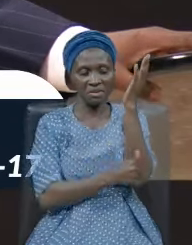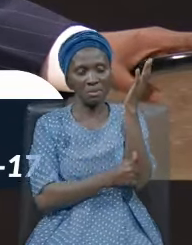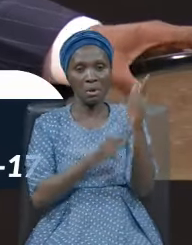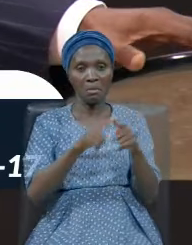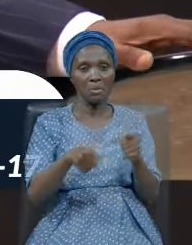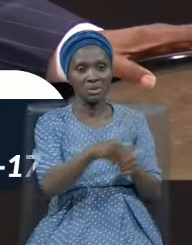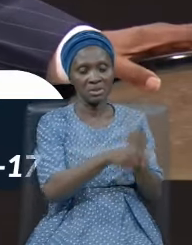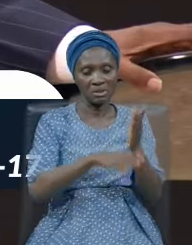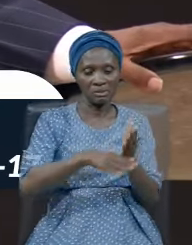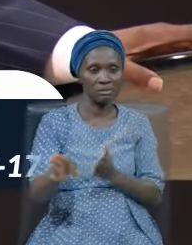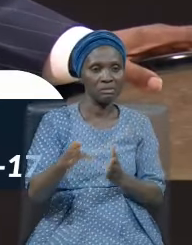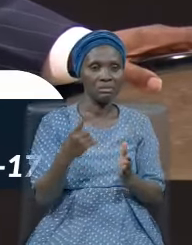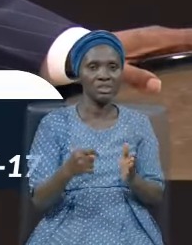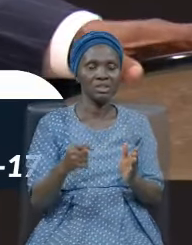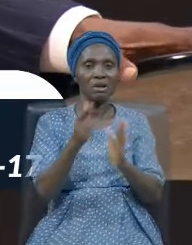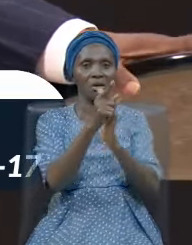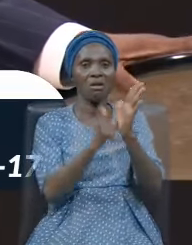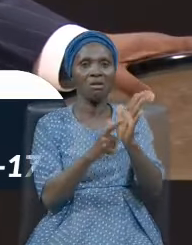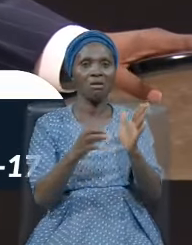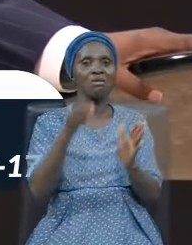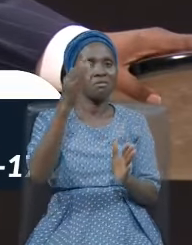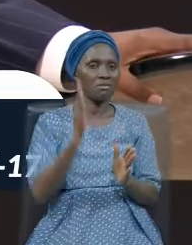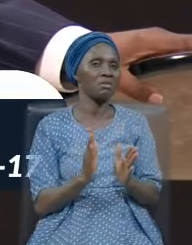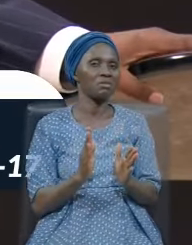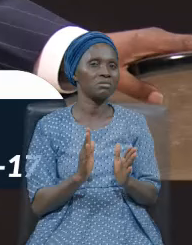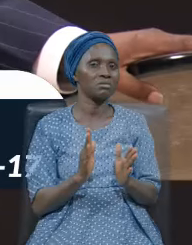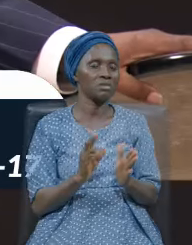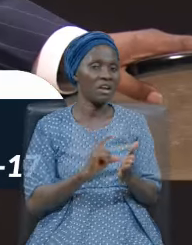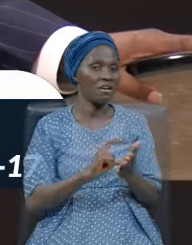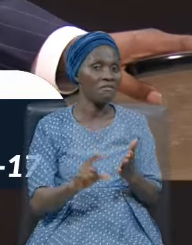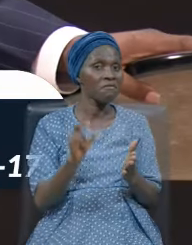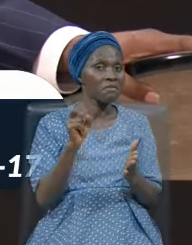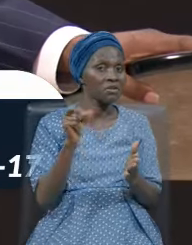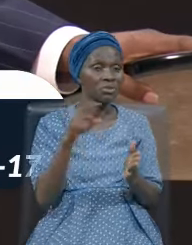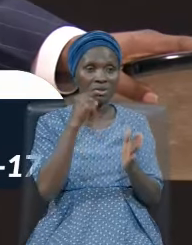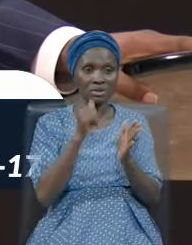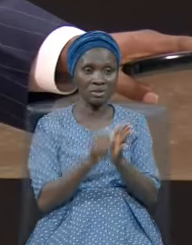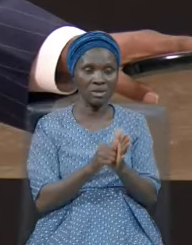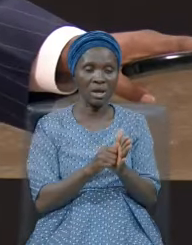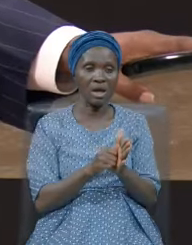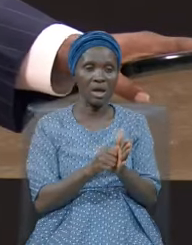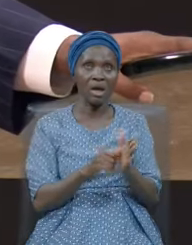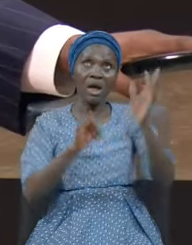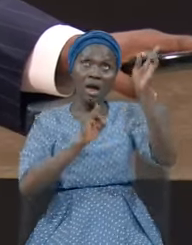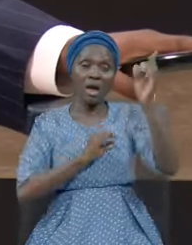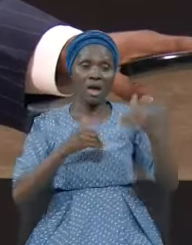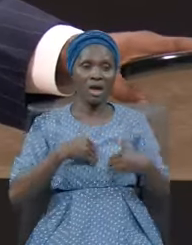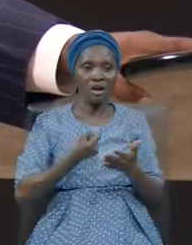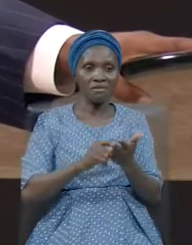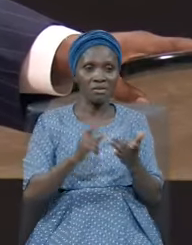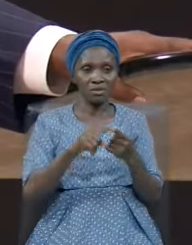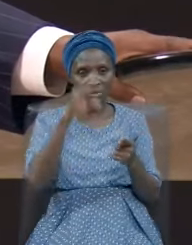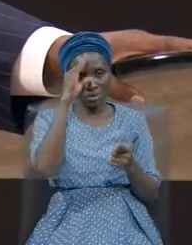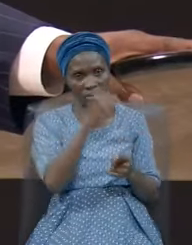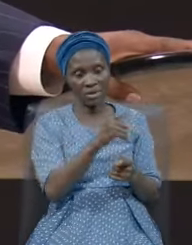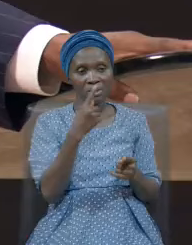verse 12. In verse 12, I have written to him the great